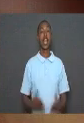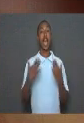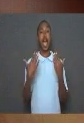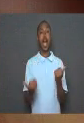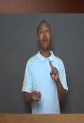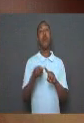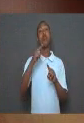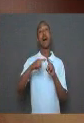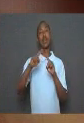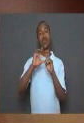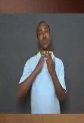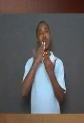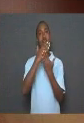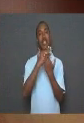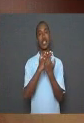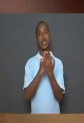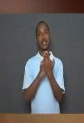Let's get back to our lesson.